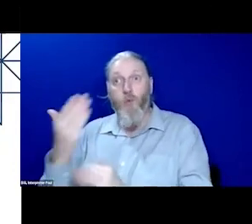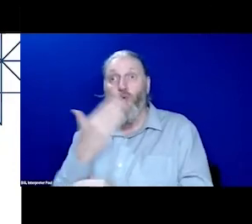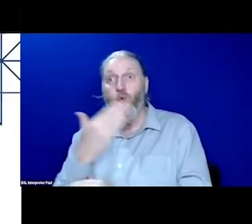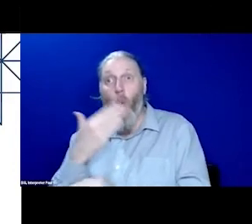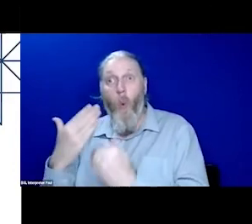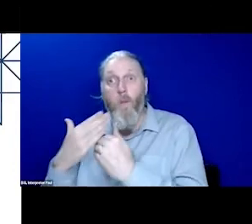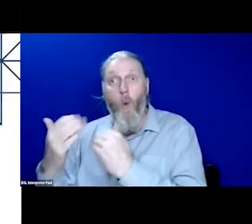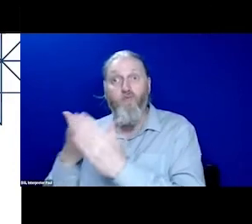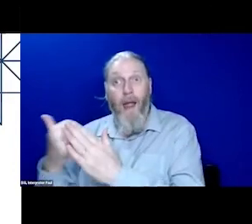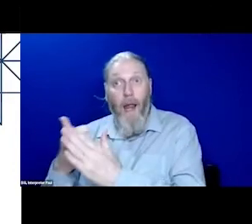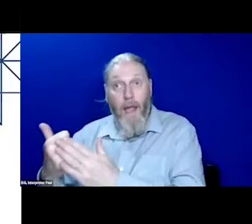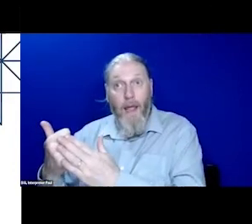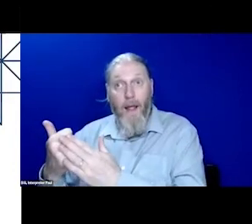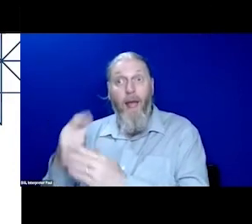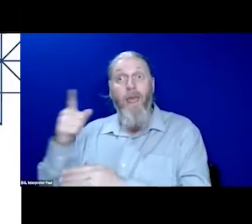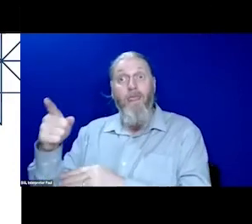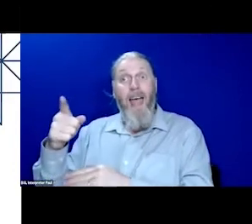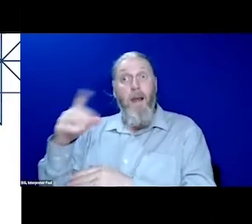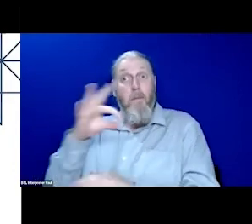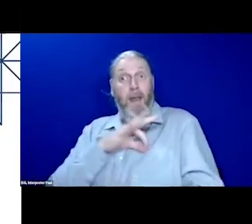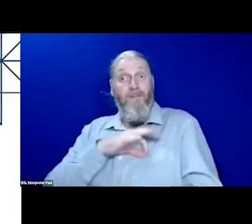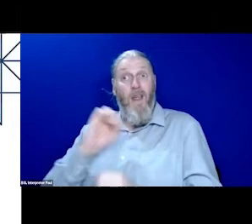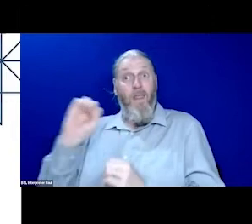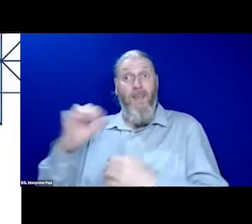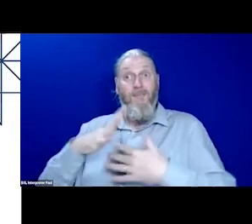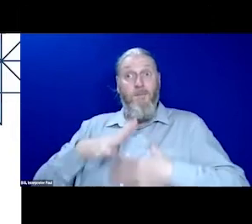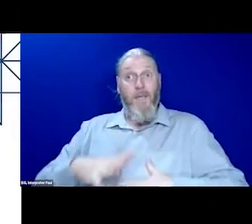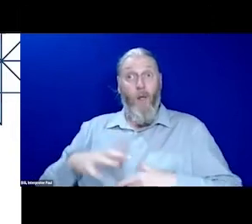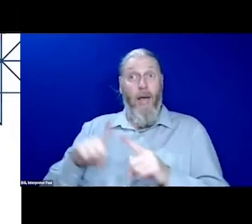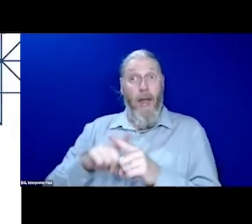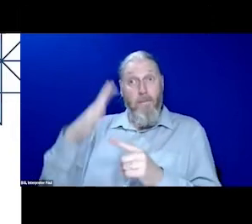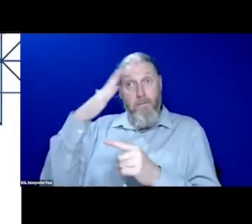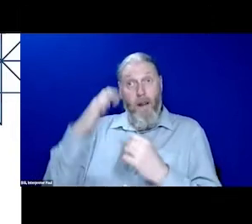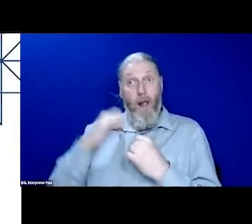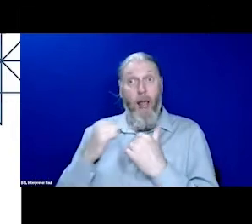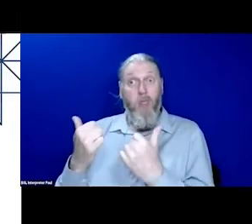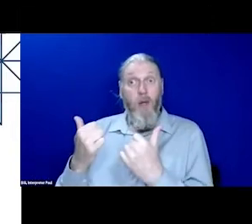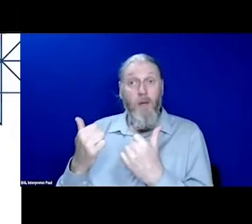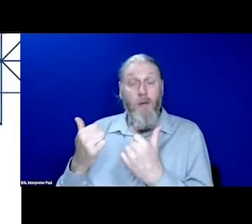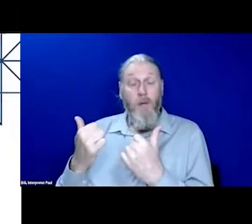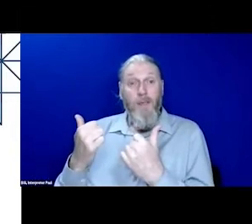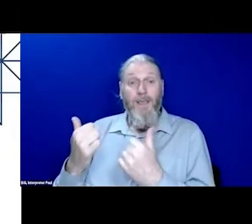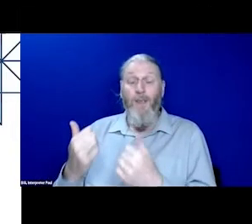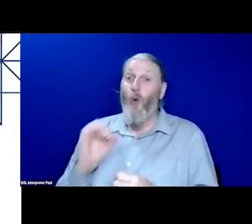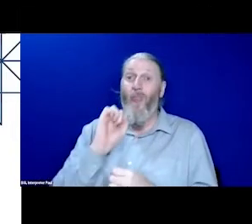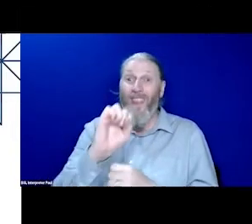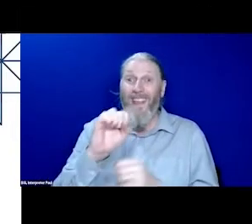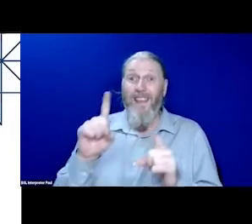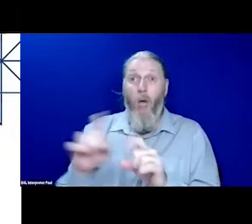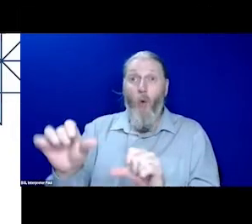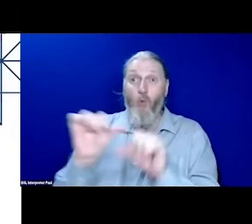health vastly benefits in numerous ways. So these kind of system changes,